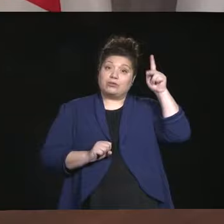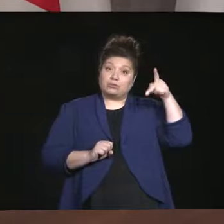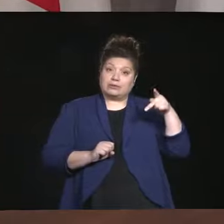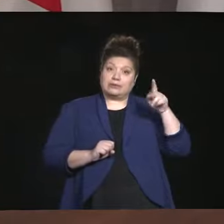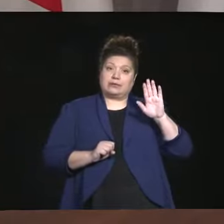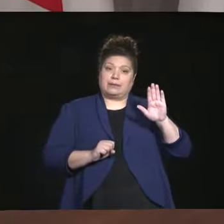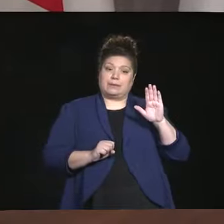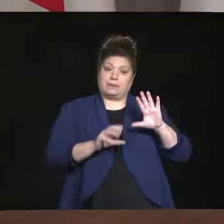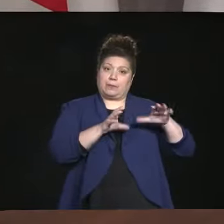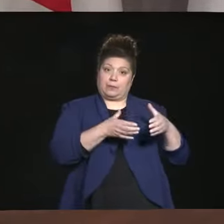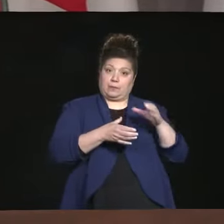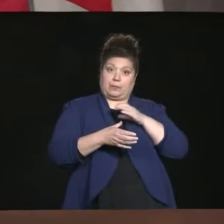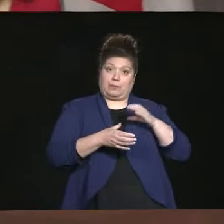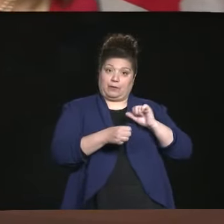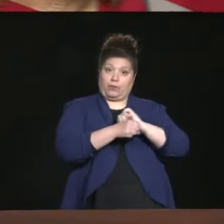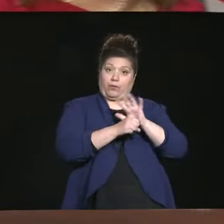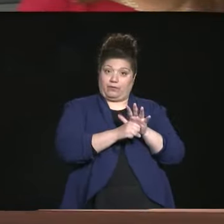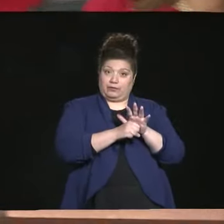Tam, please.